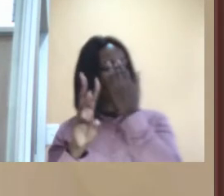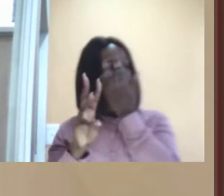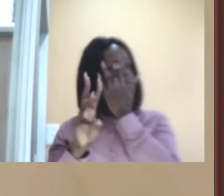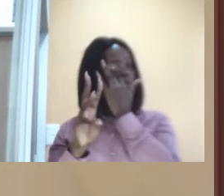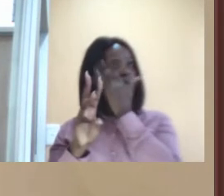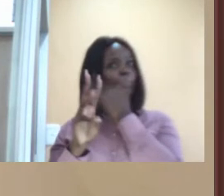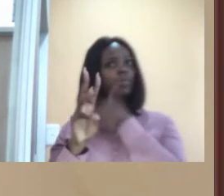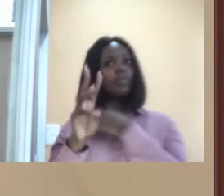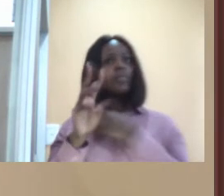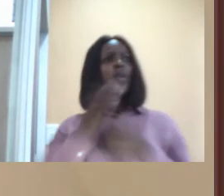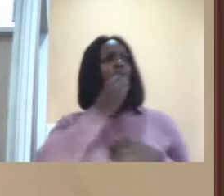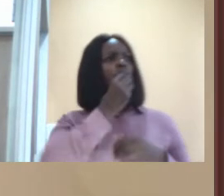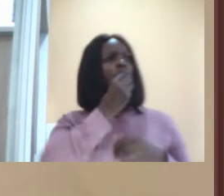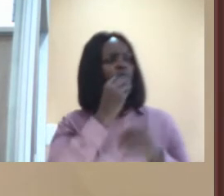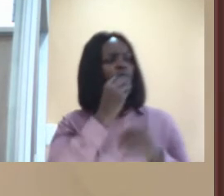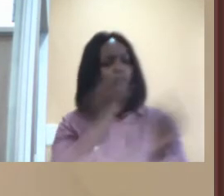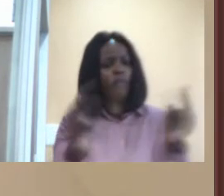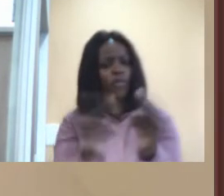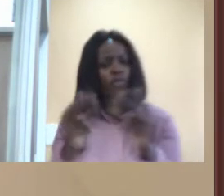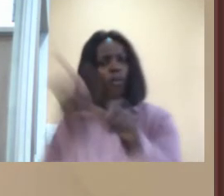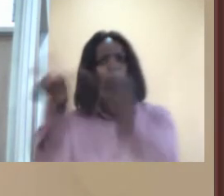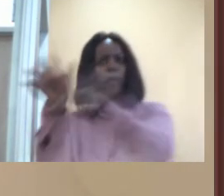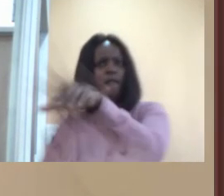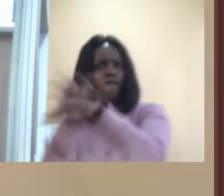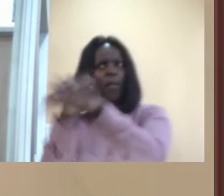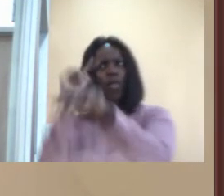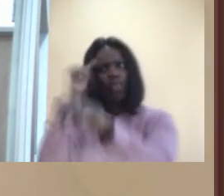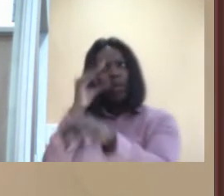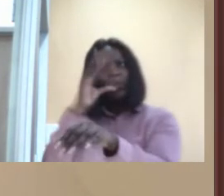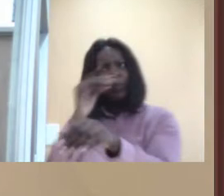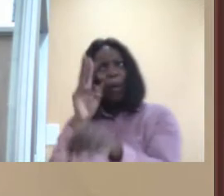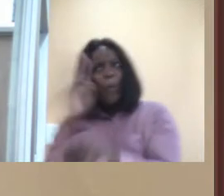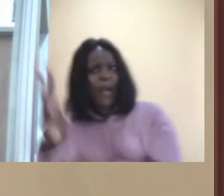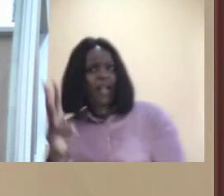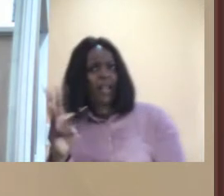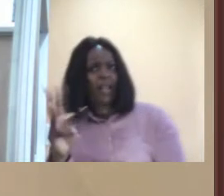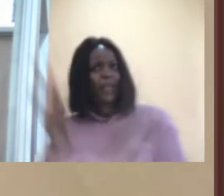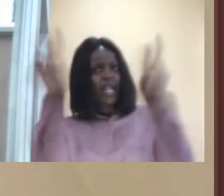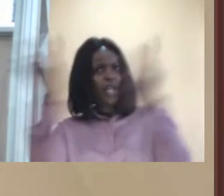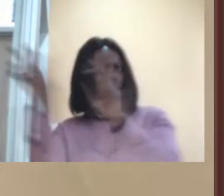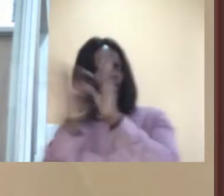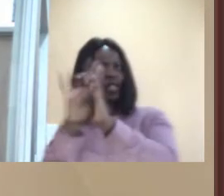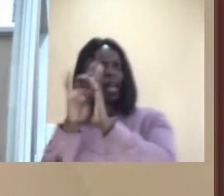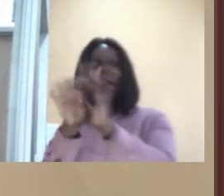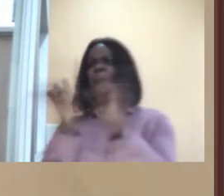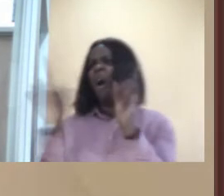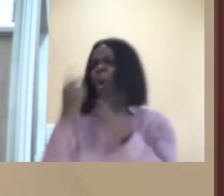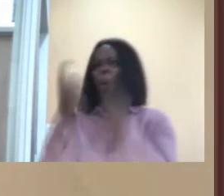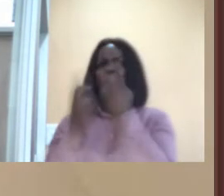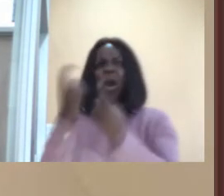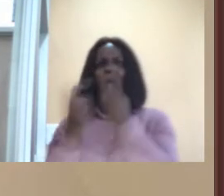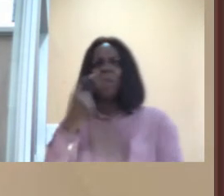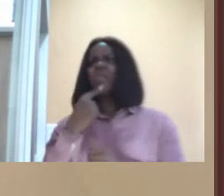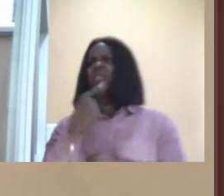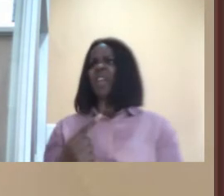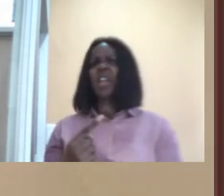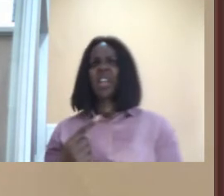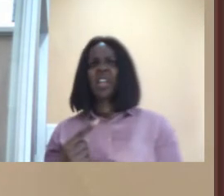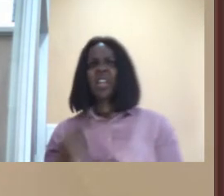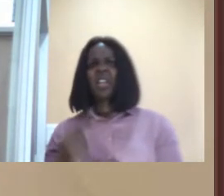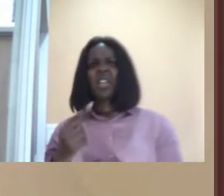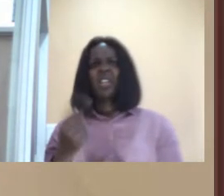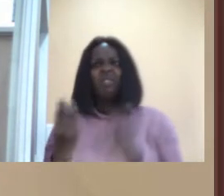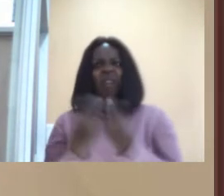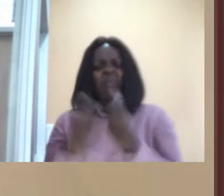the emerging farmers. And I really thought that he was going to highlight some of those issues. He's complaining that about the unfair distribution